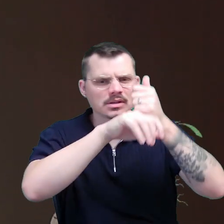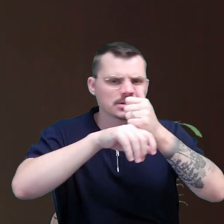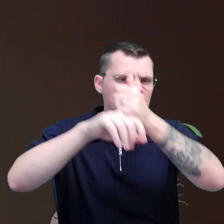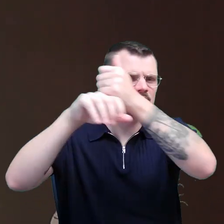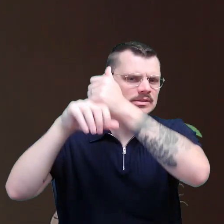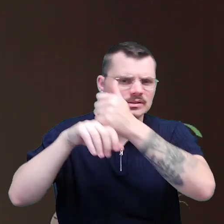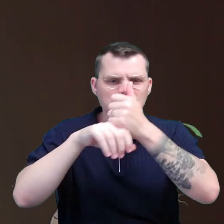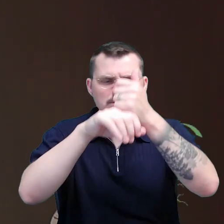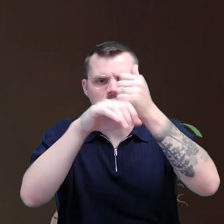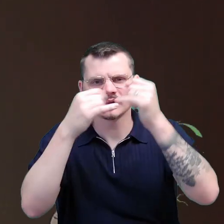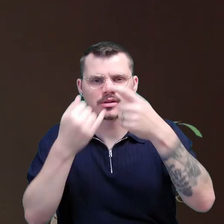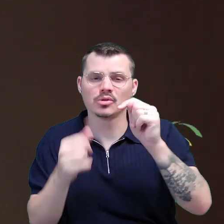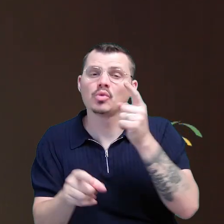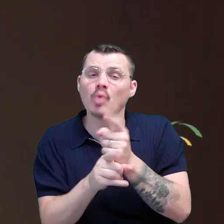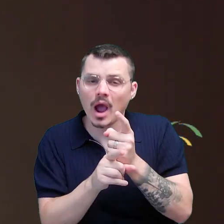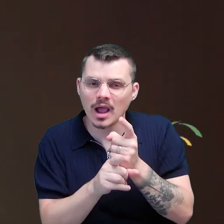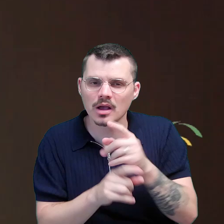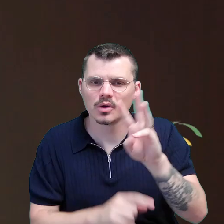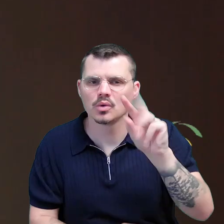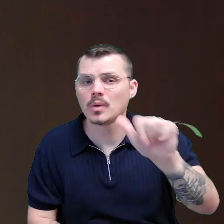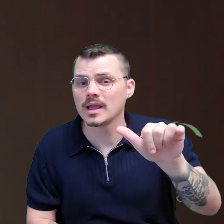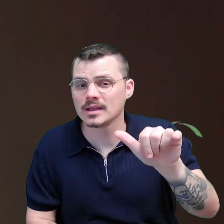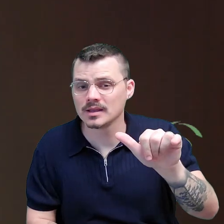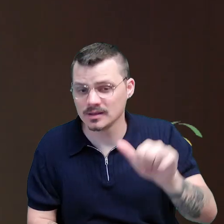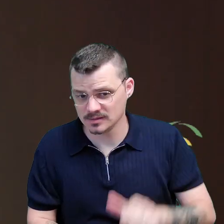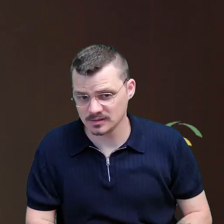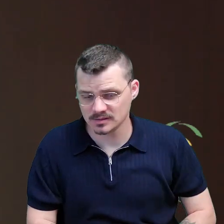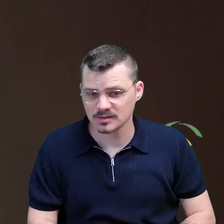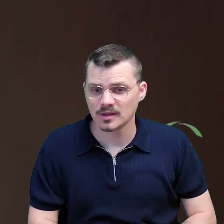watched him wire stuff the right way.